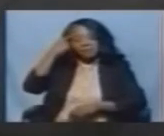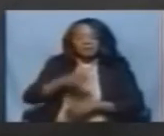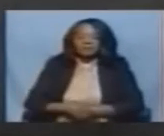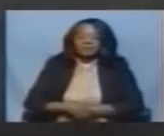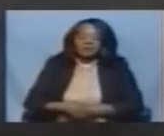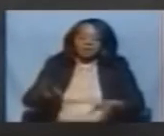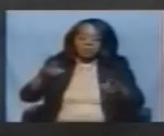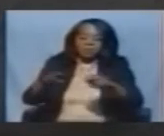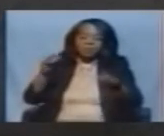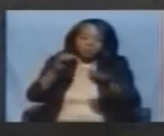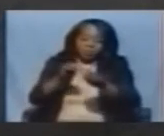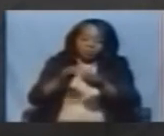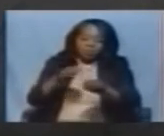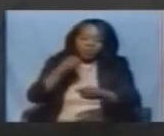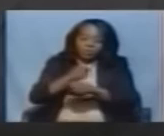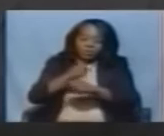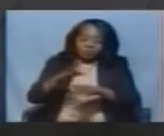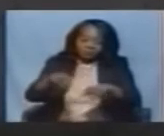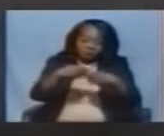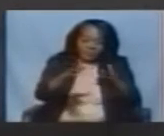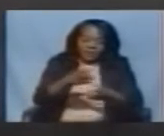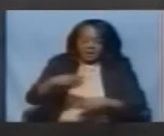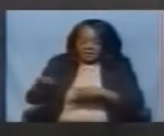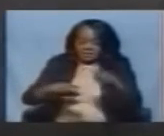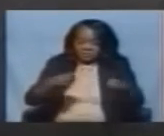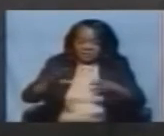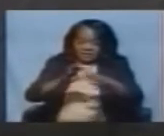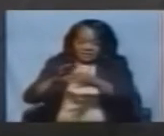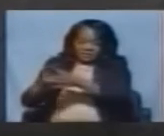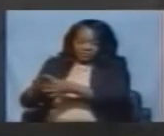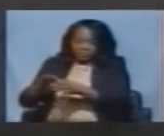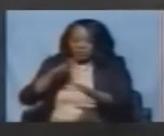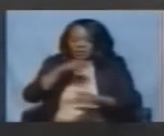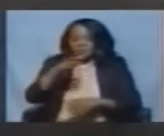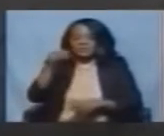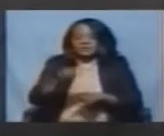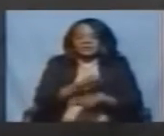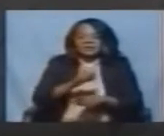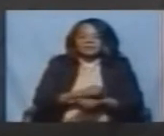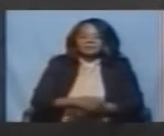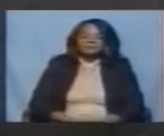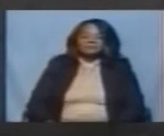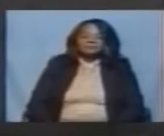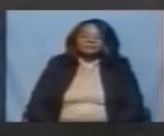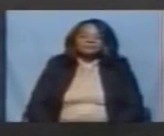lot of people in the supply chain who are not registered by us, as I speak to you.